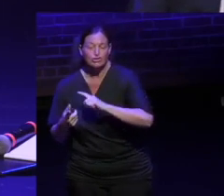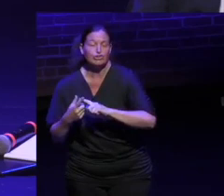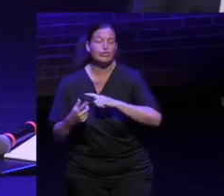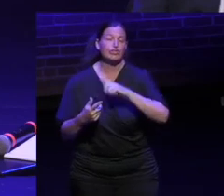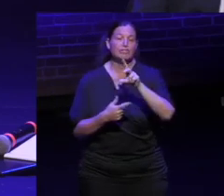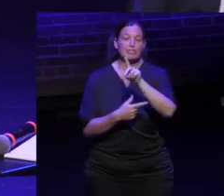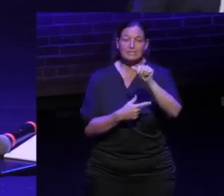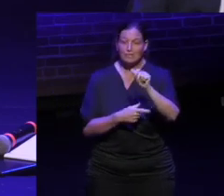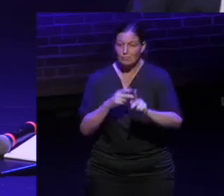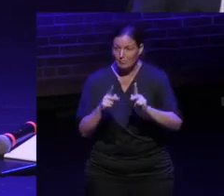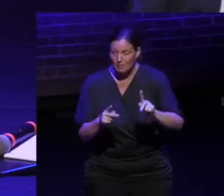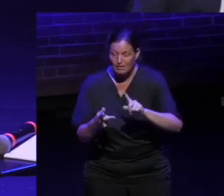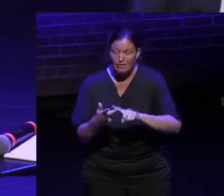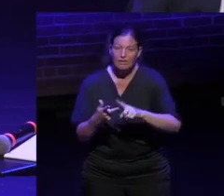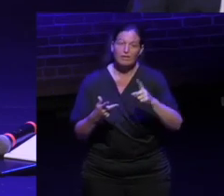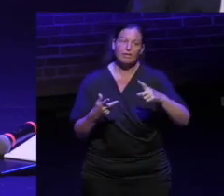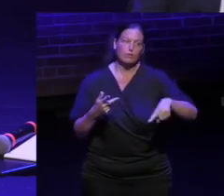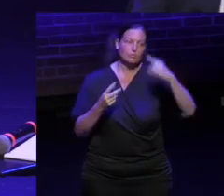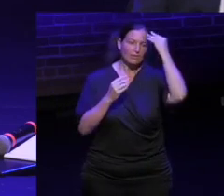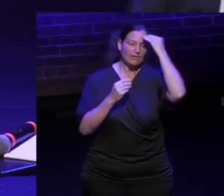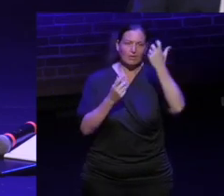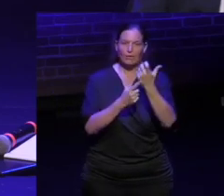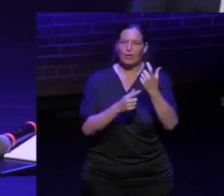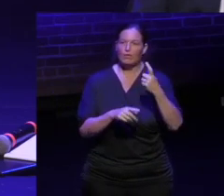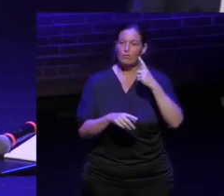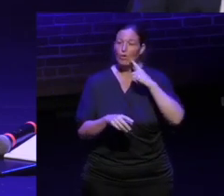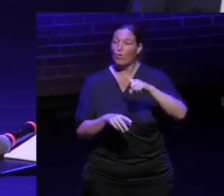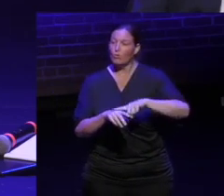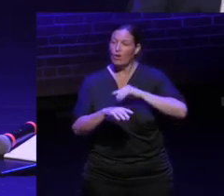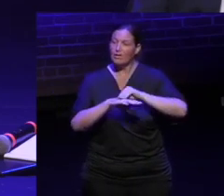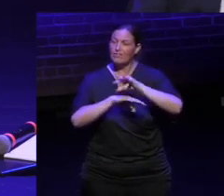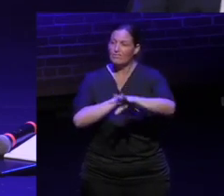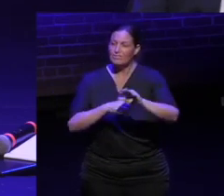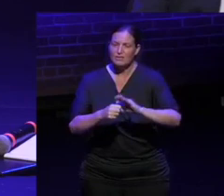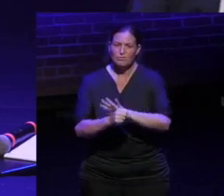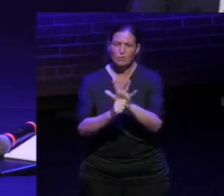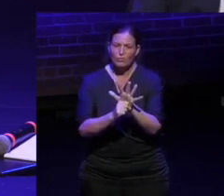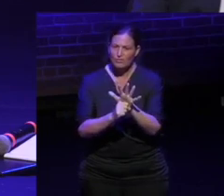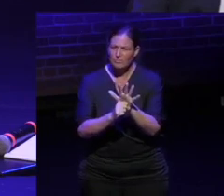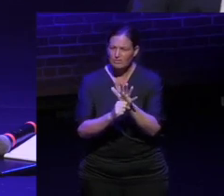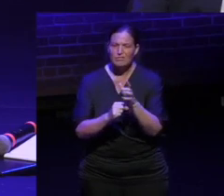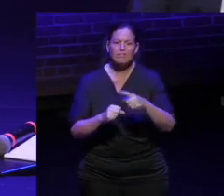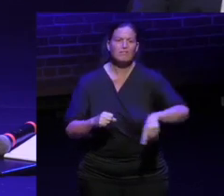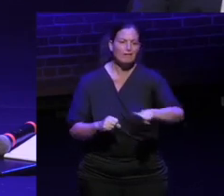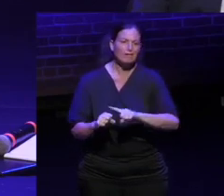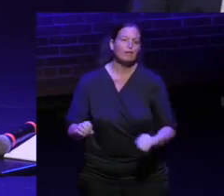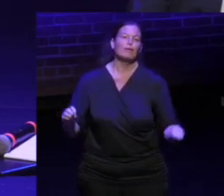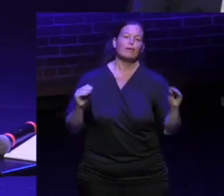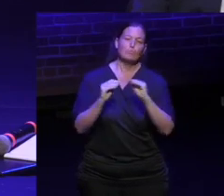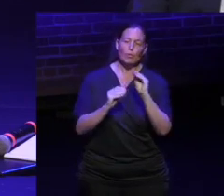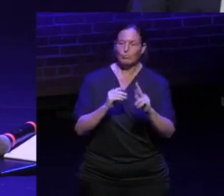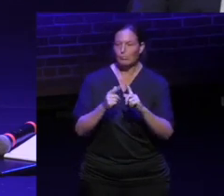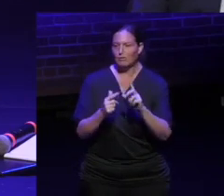people, and then we also have to think about long COVID and what that also means for possibly creating even more people